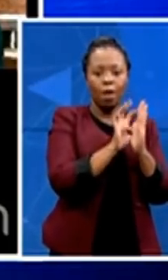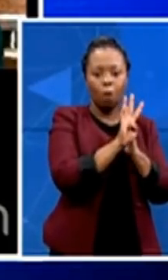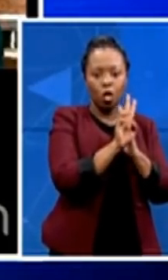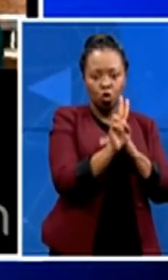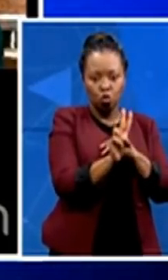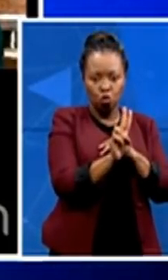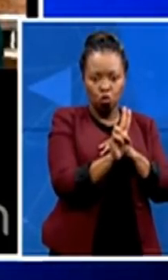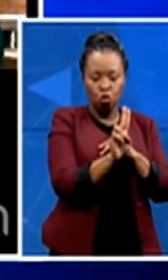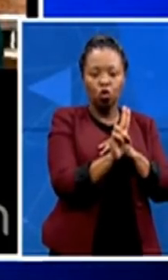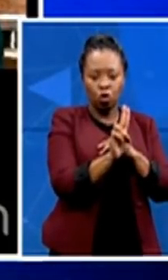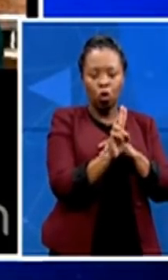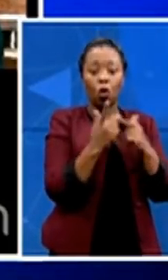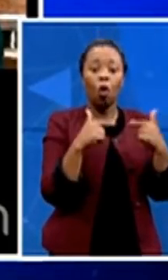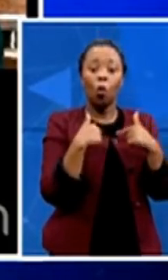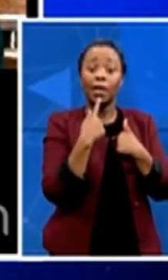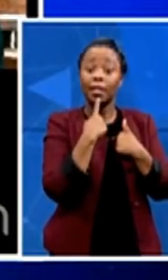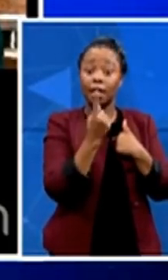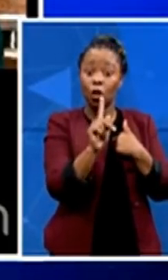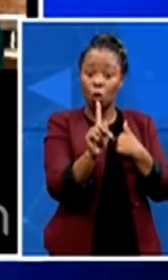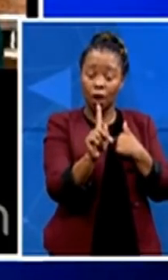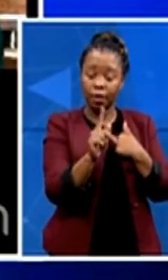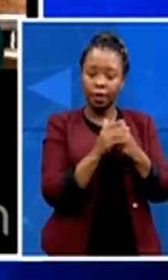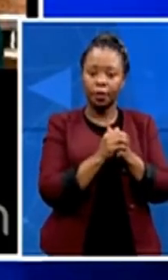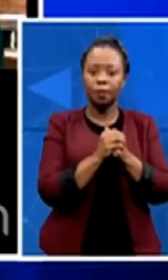that this court